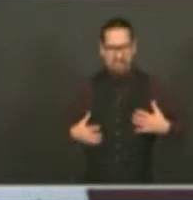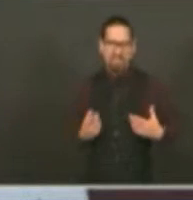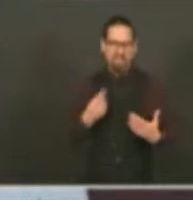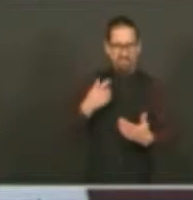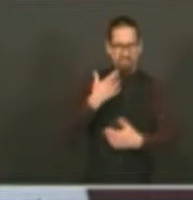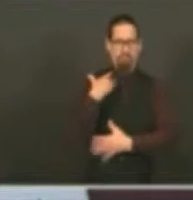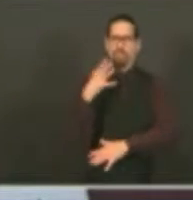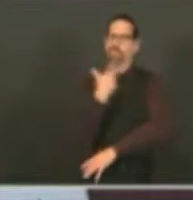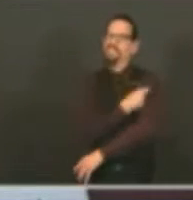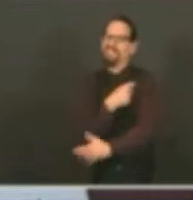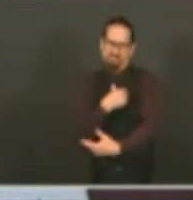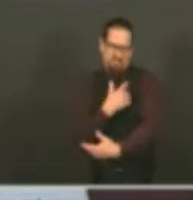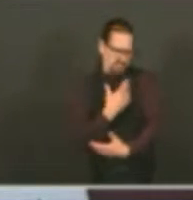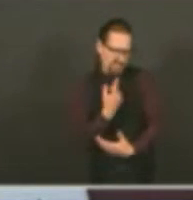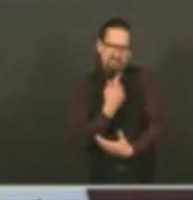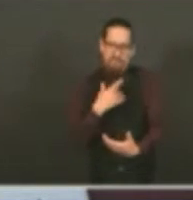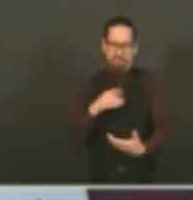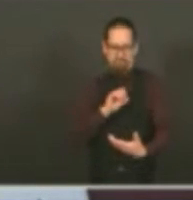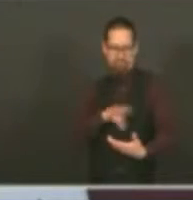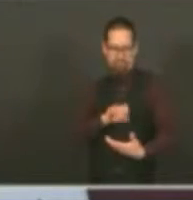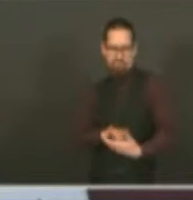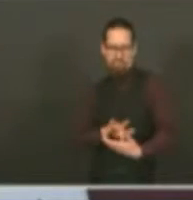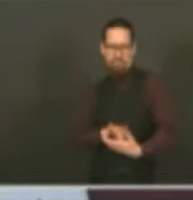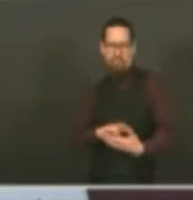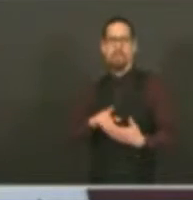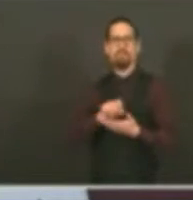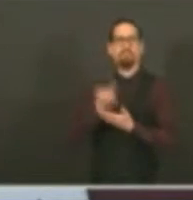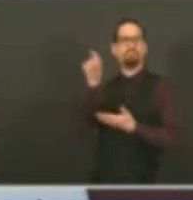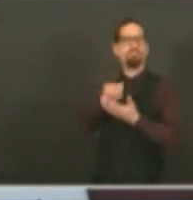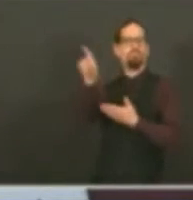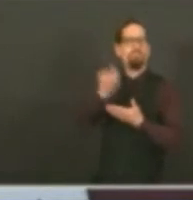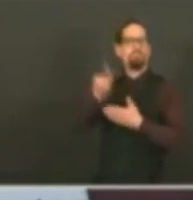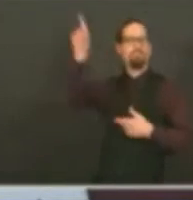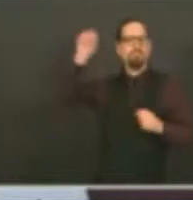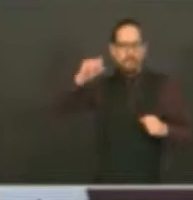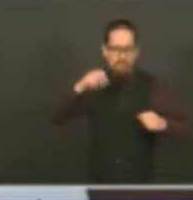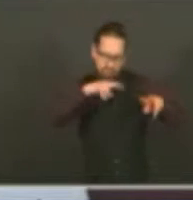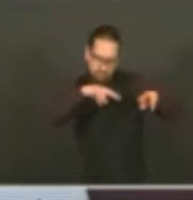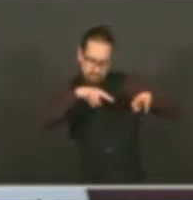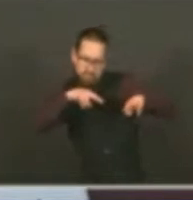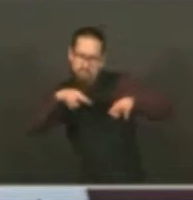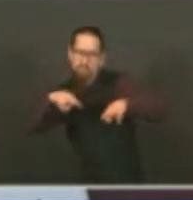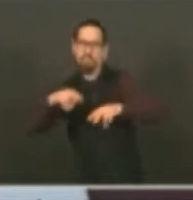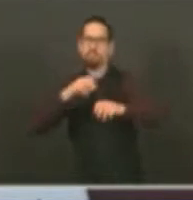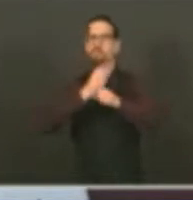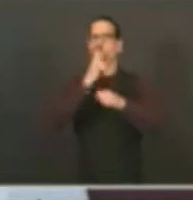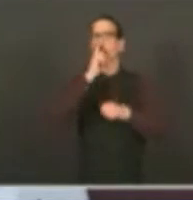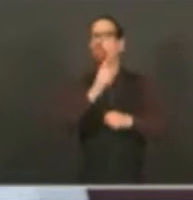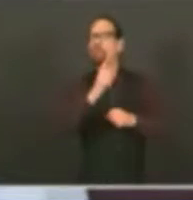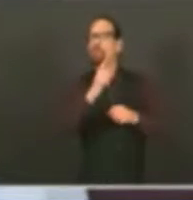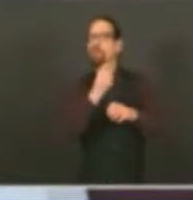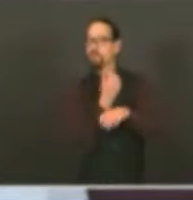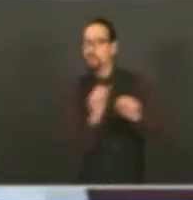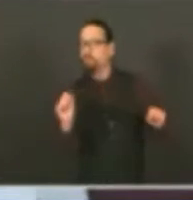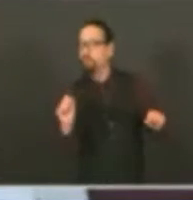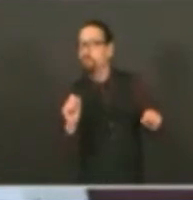level, et cetera, to make sure that this vaccine is really safe once it comes to market. We have never had a vaccine that has been or